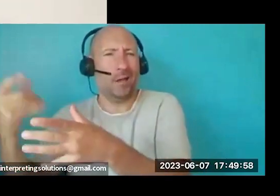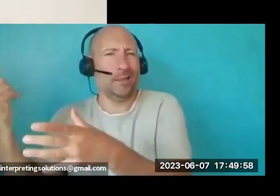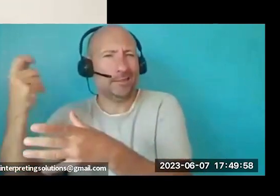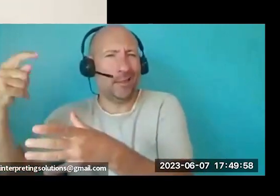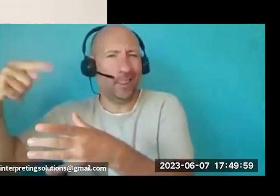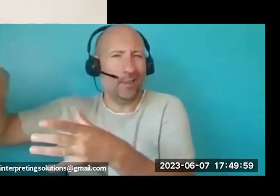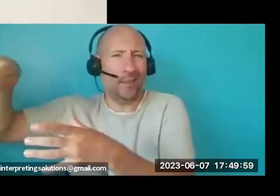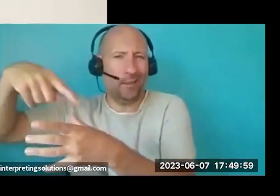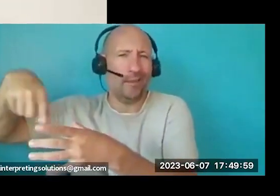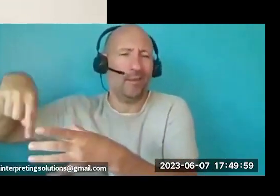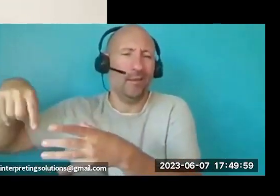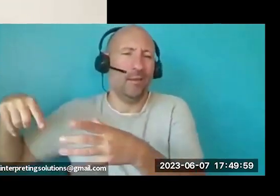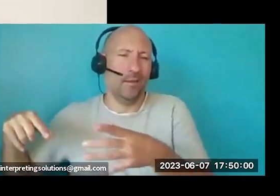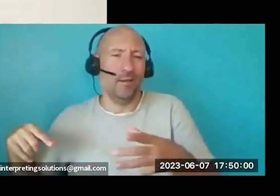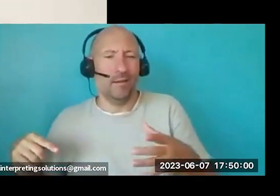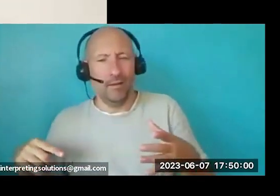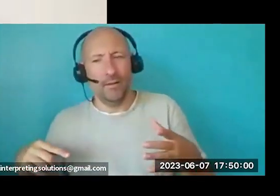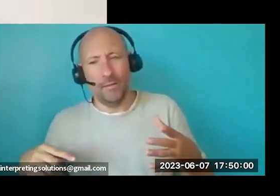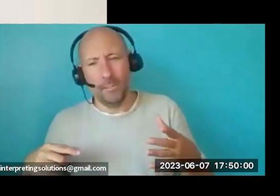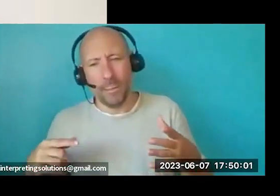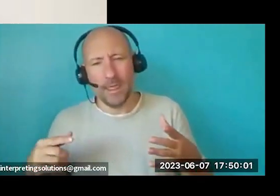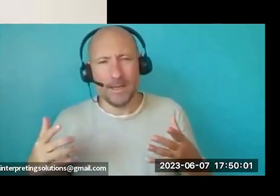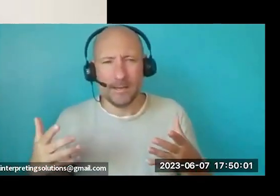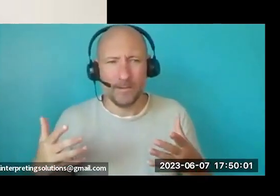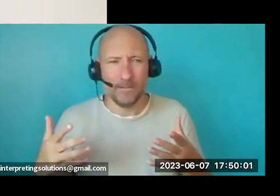of course,